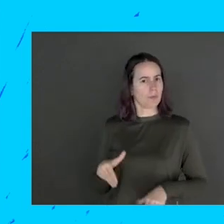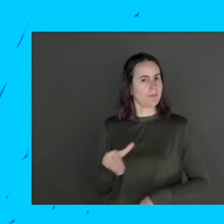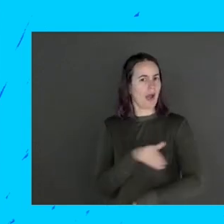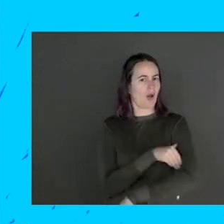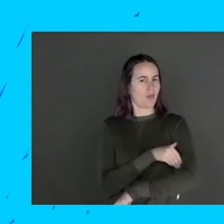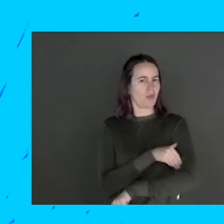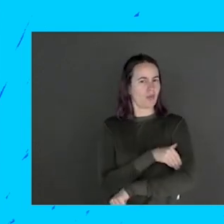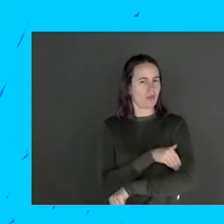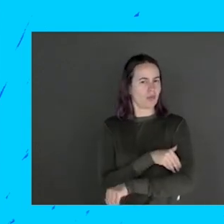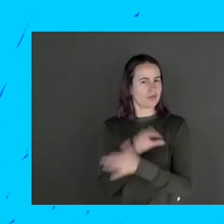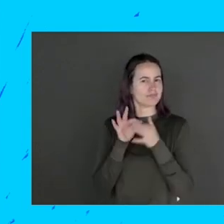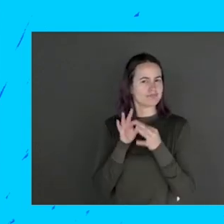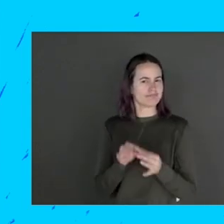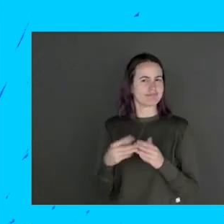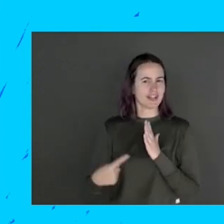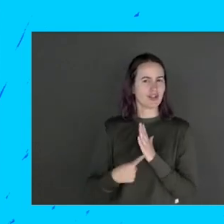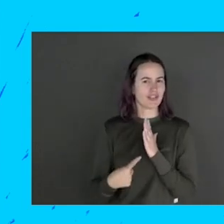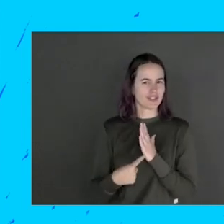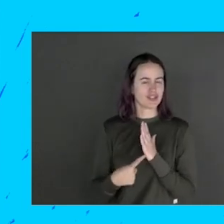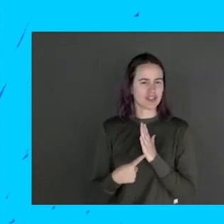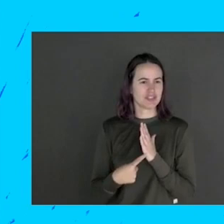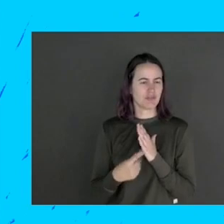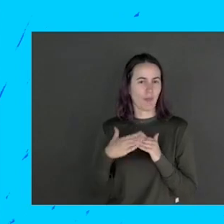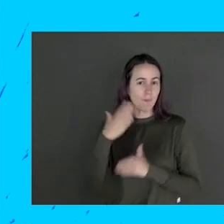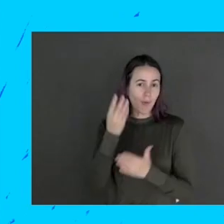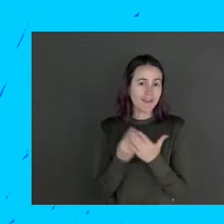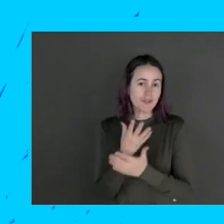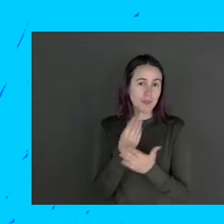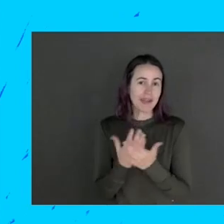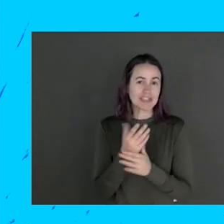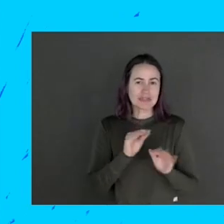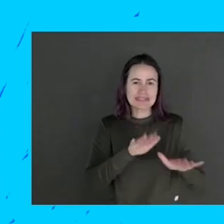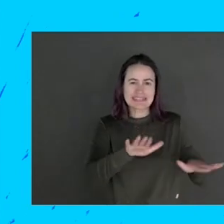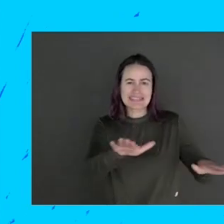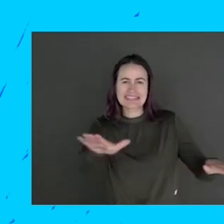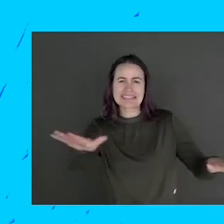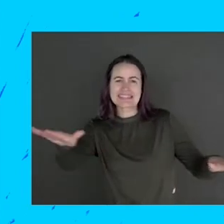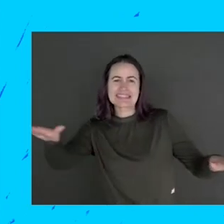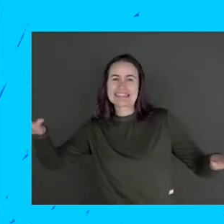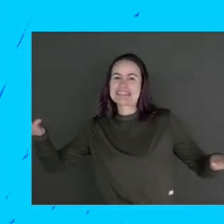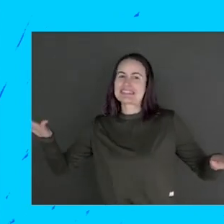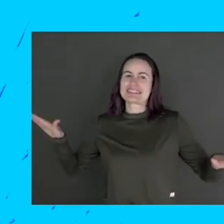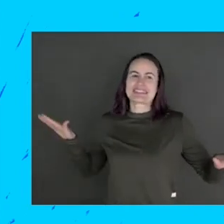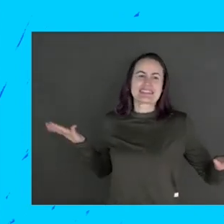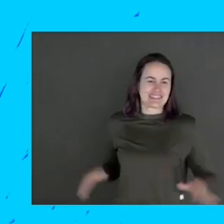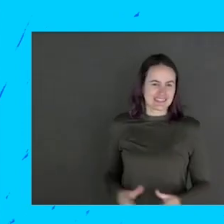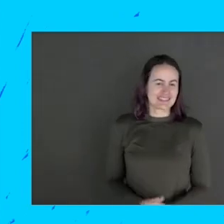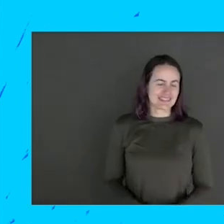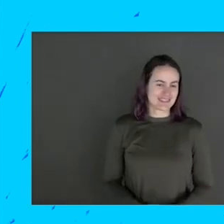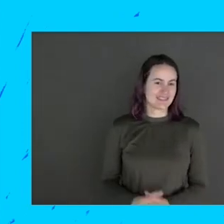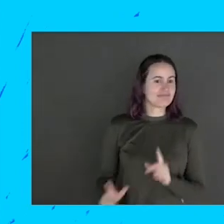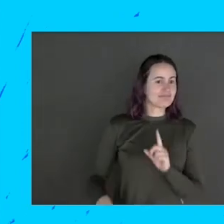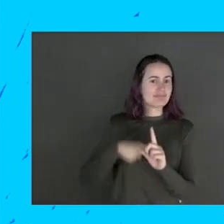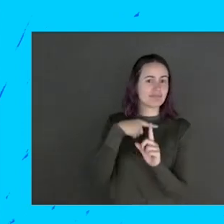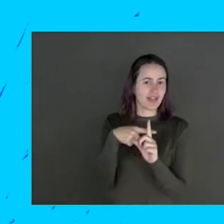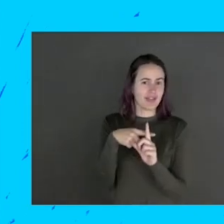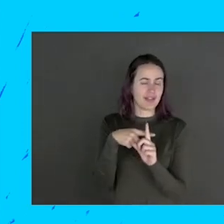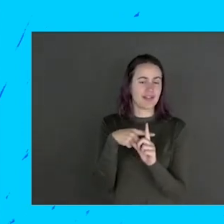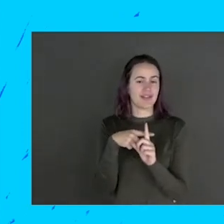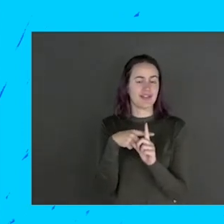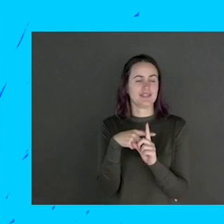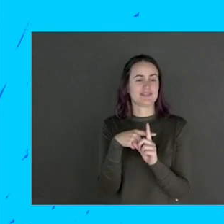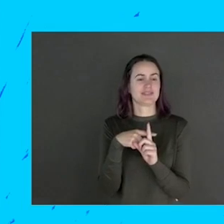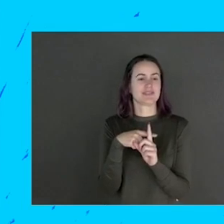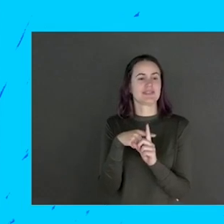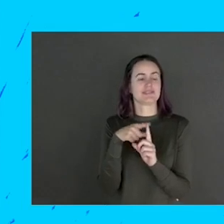to reach the most of the remote areas in our population and also those